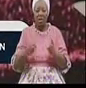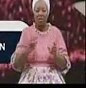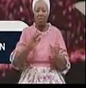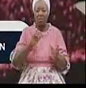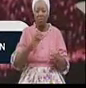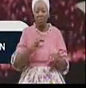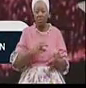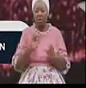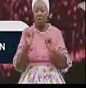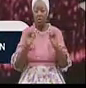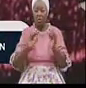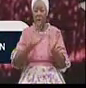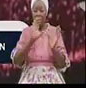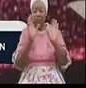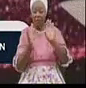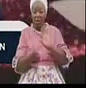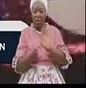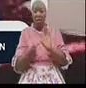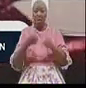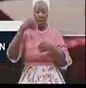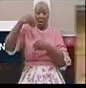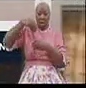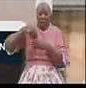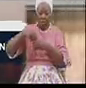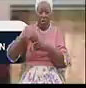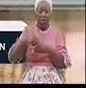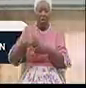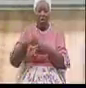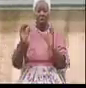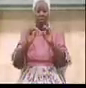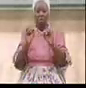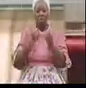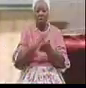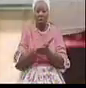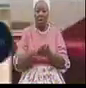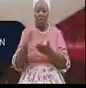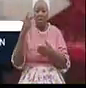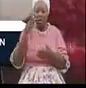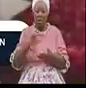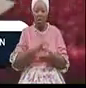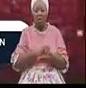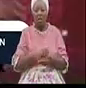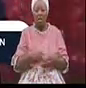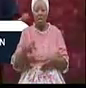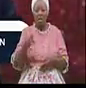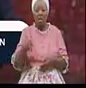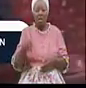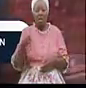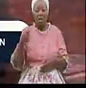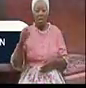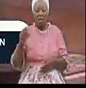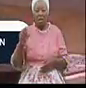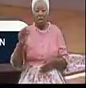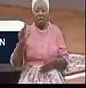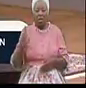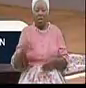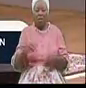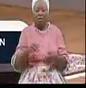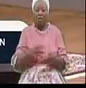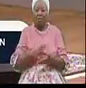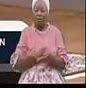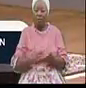inwardly unclean. Psalm 5, we're reading from verse 9. In Psalm 5,